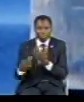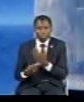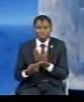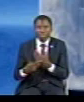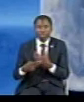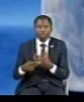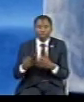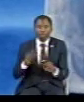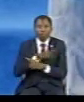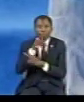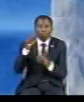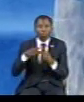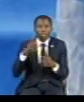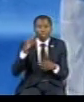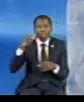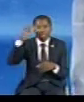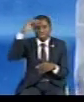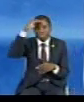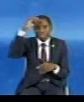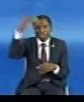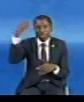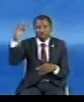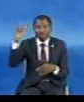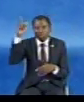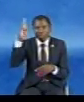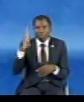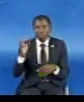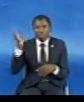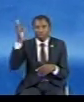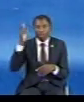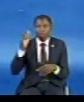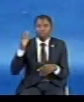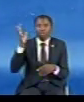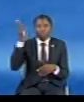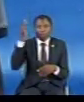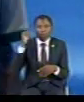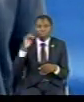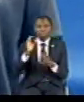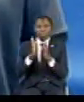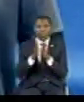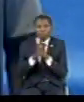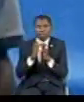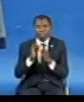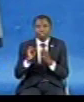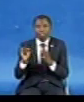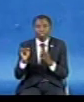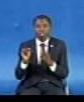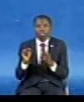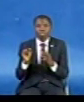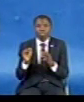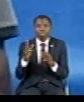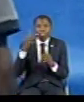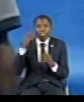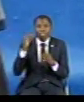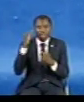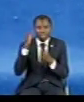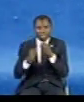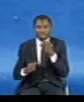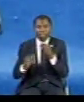When the man of God is praying, the last amen,